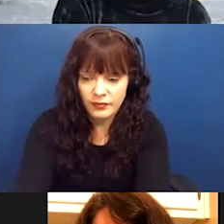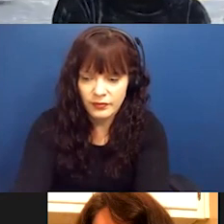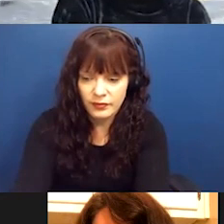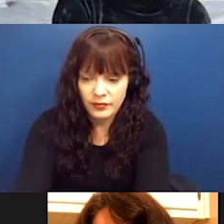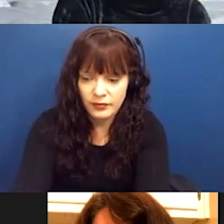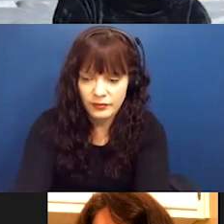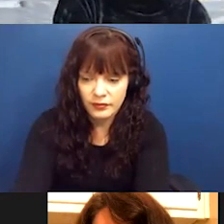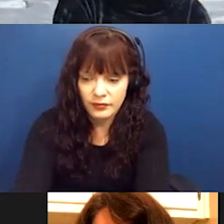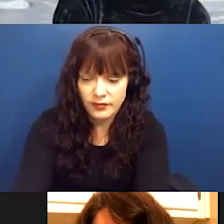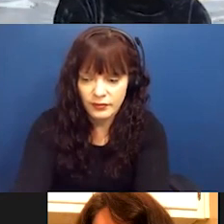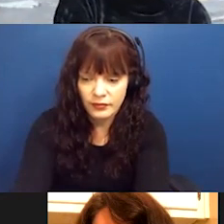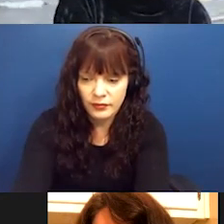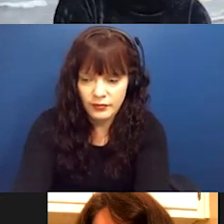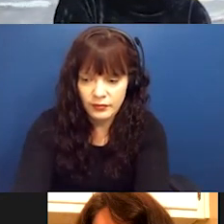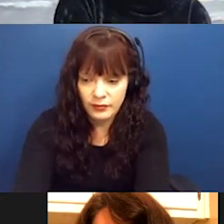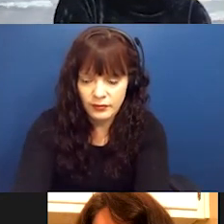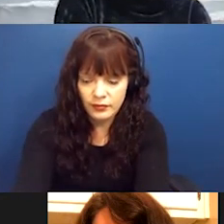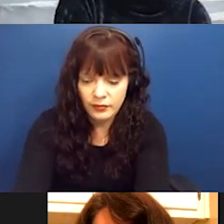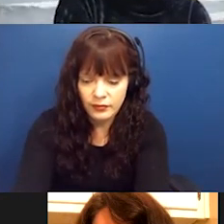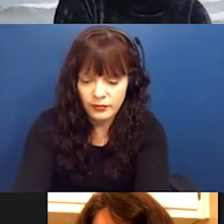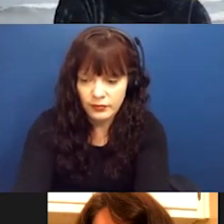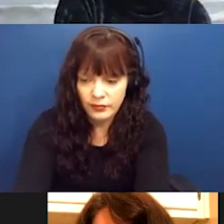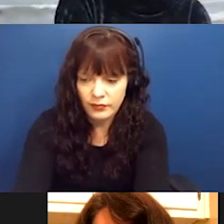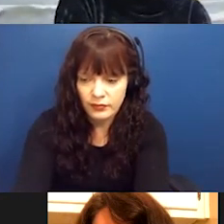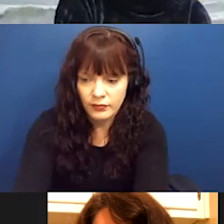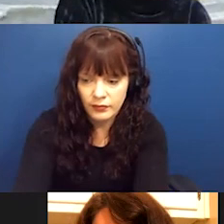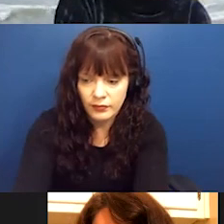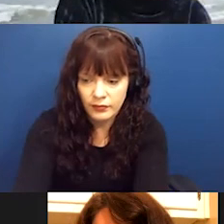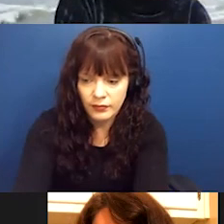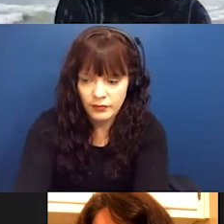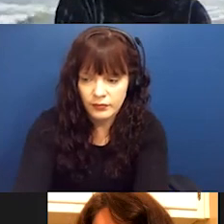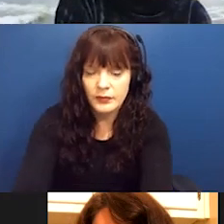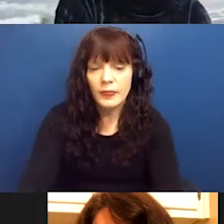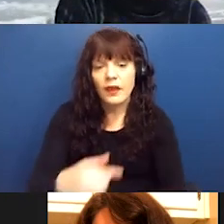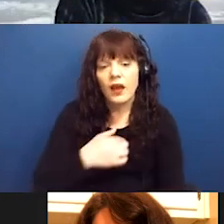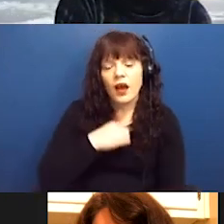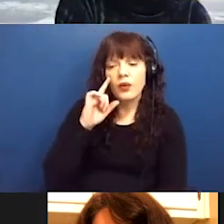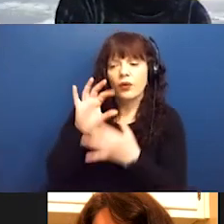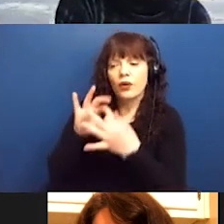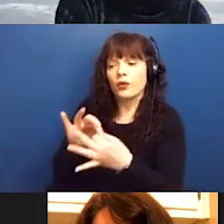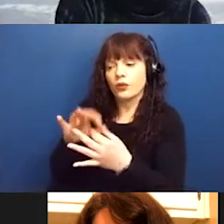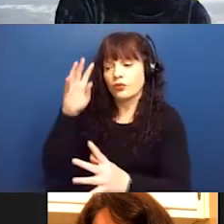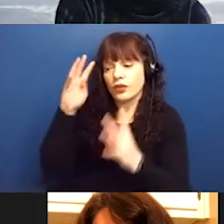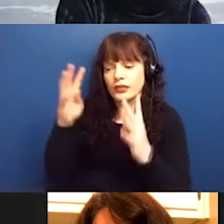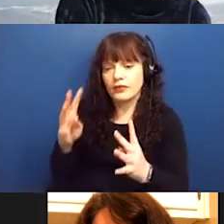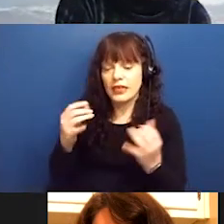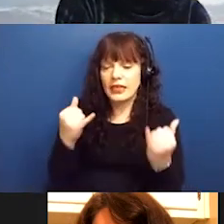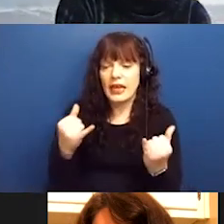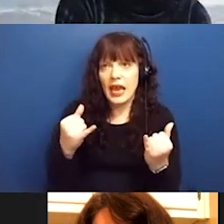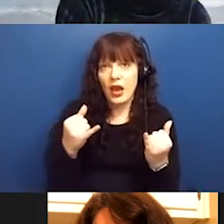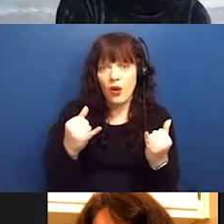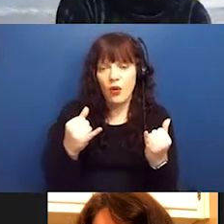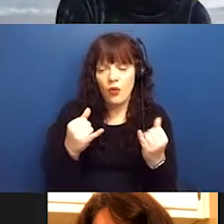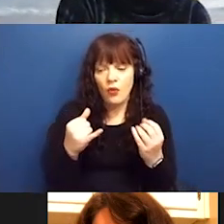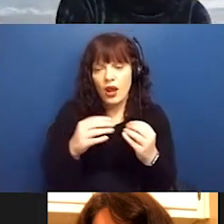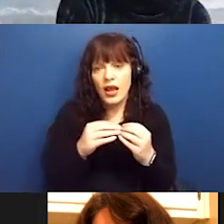I'll jump off of both of you in terms of creativity, because now that Kieran's seven, because